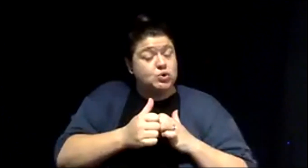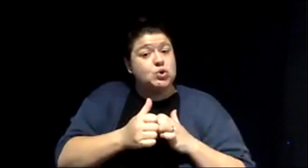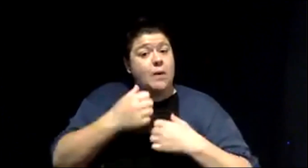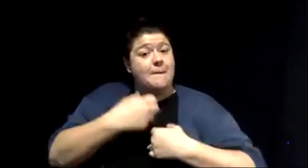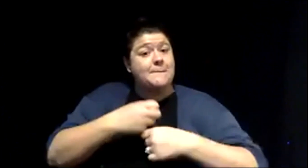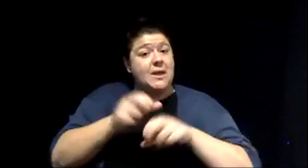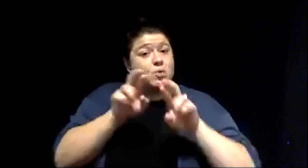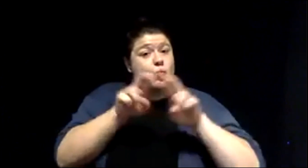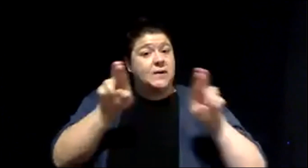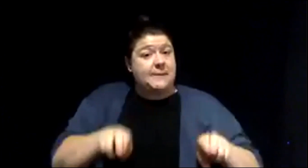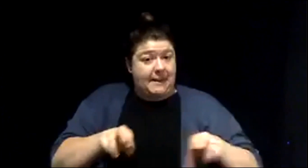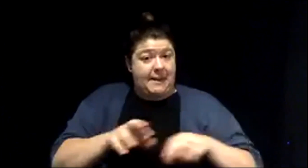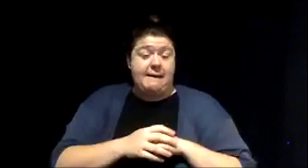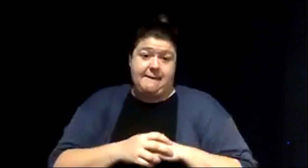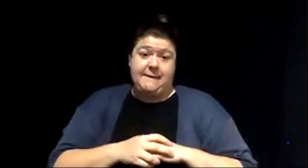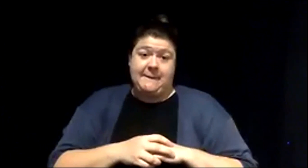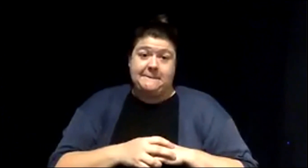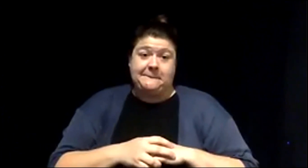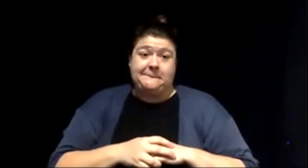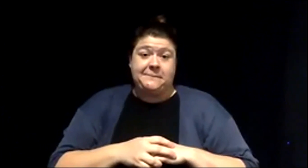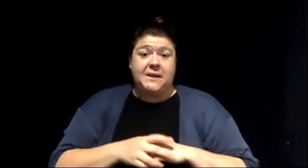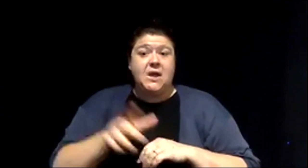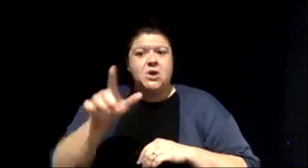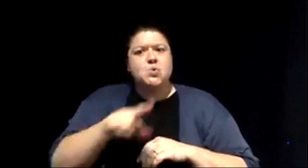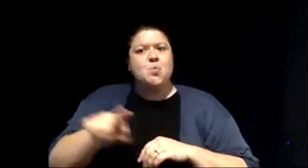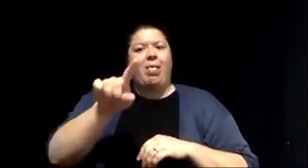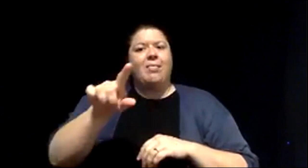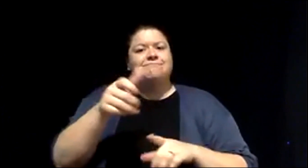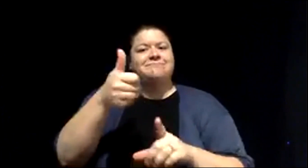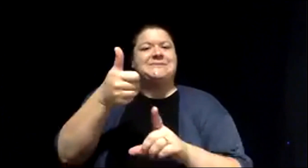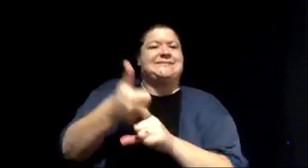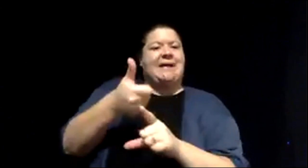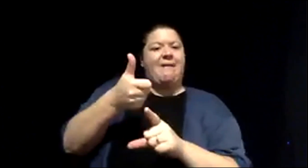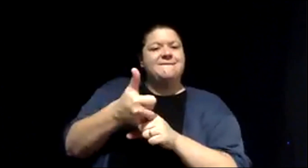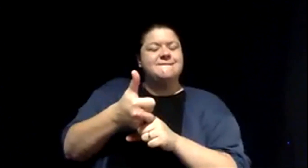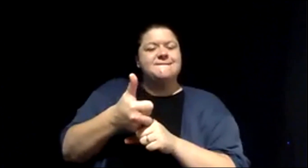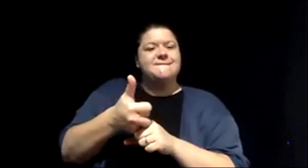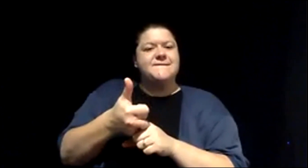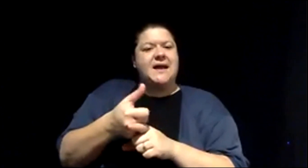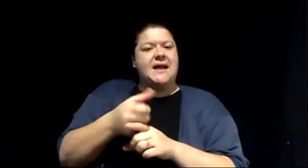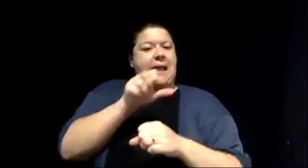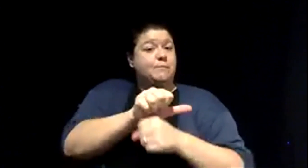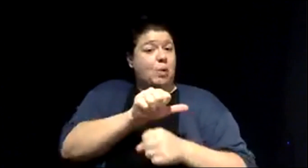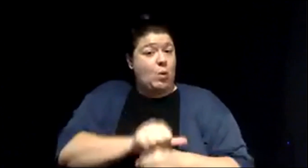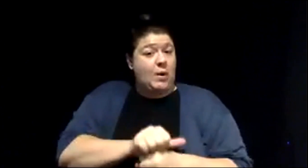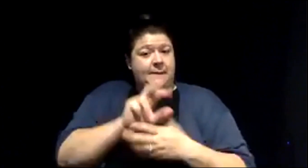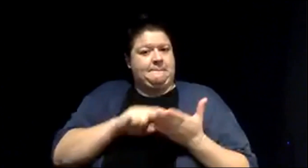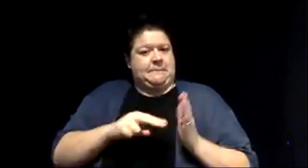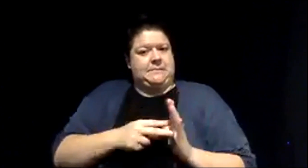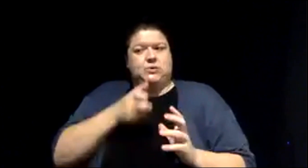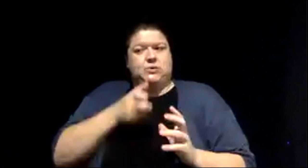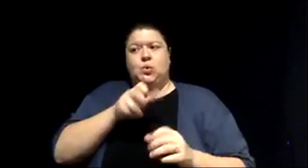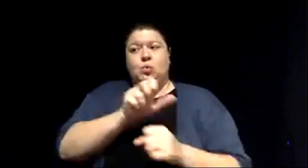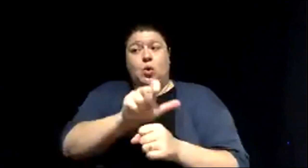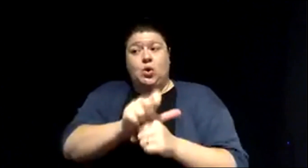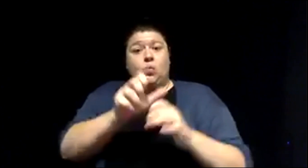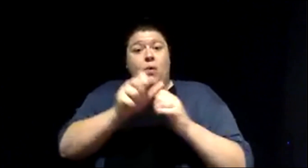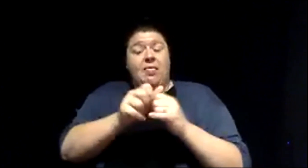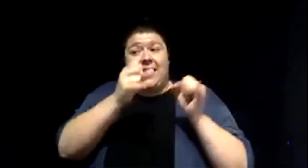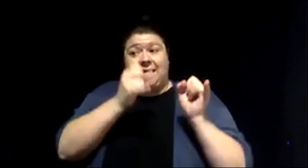you are self-employed, you are going to be you're going to be working with